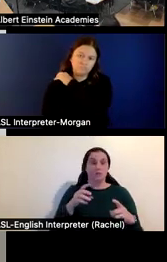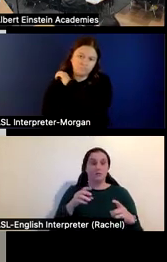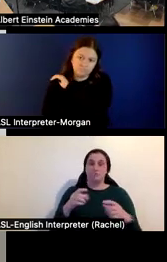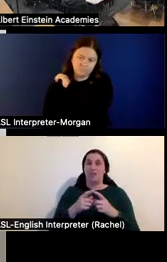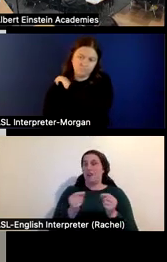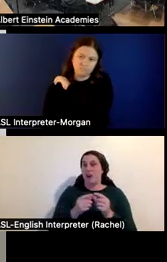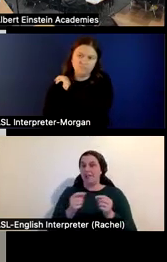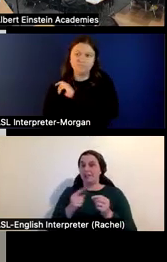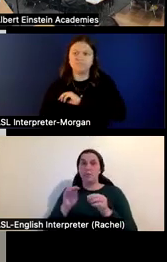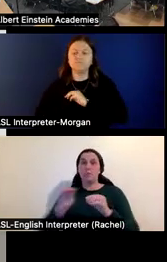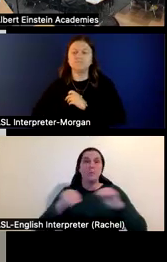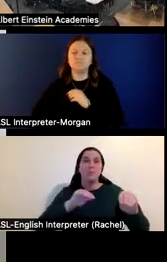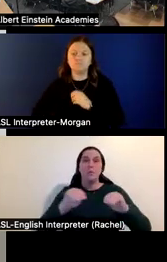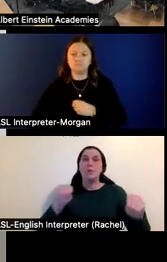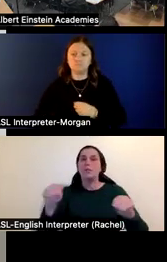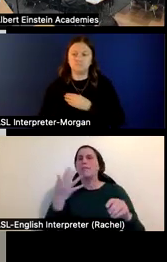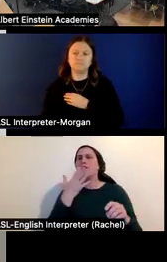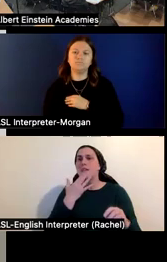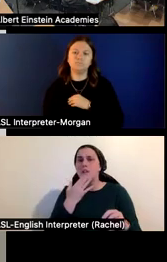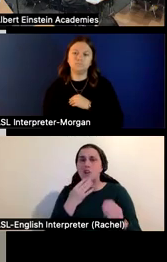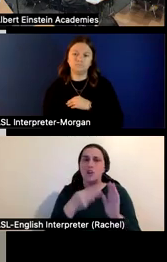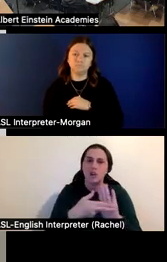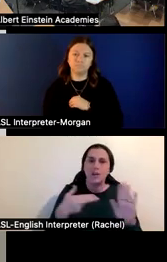some color coding that goes with that.